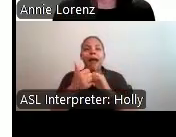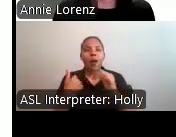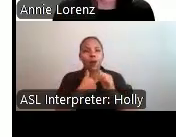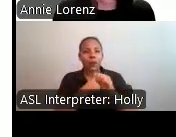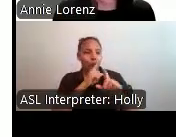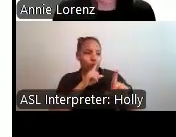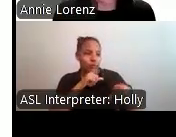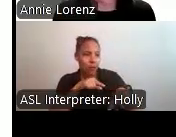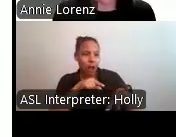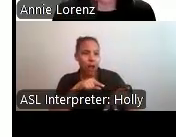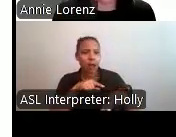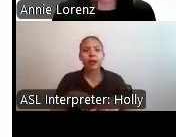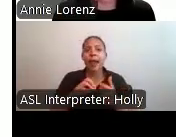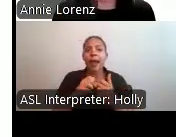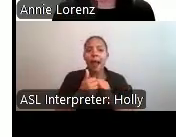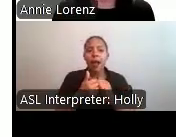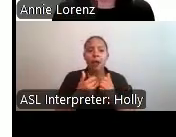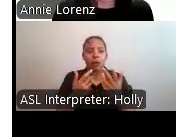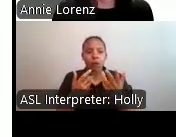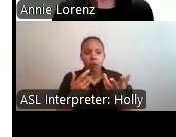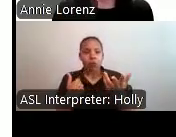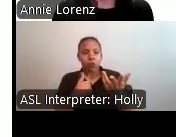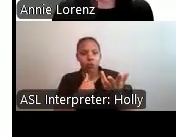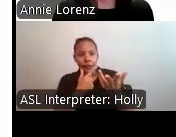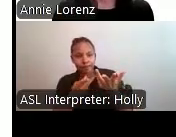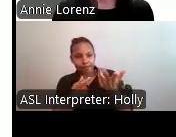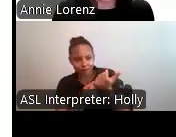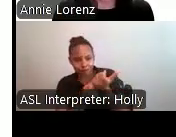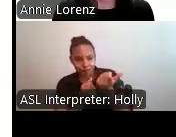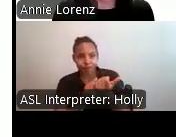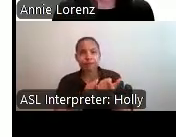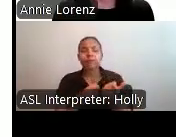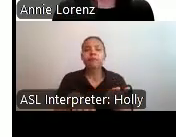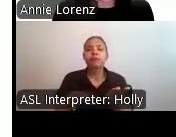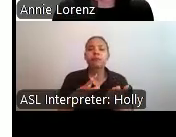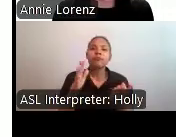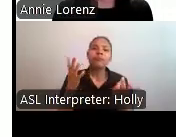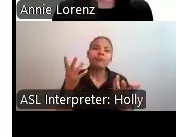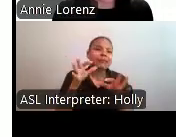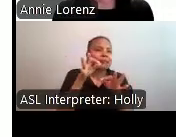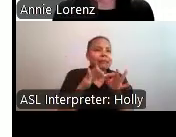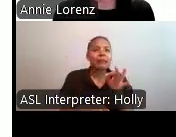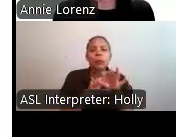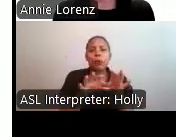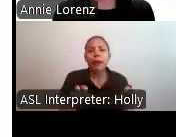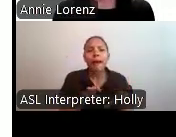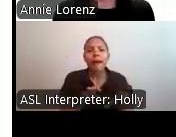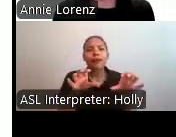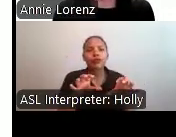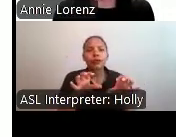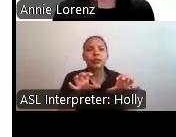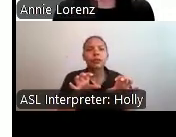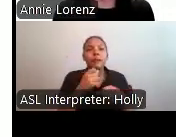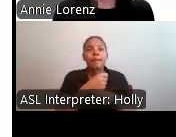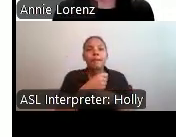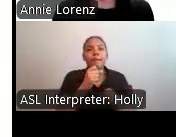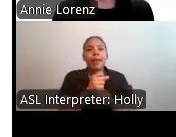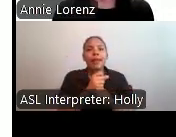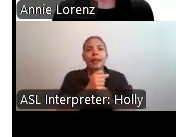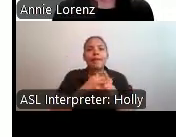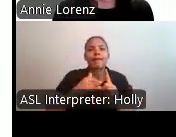seen, understood, and hopeful. Small, intentional actions create safer spaces. When we